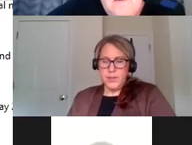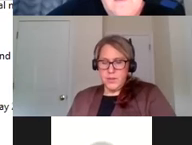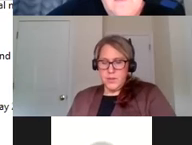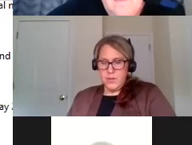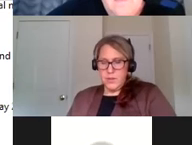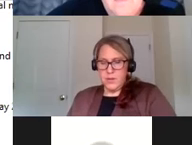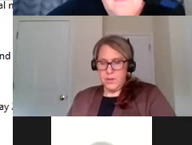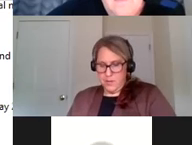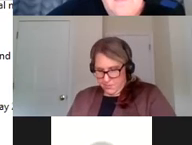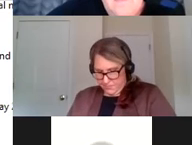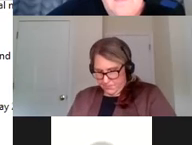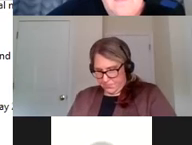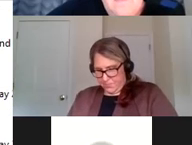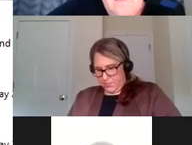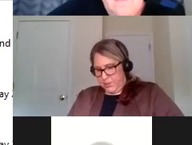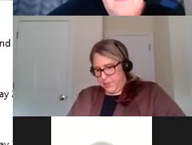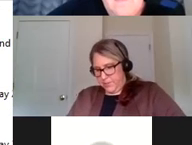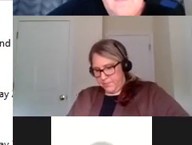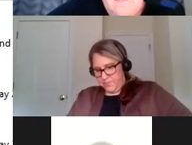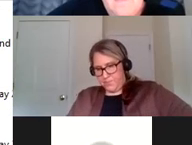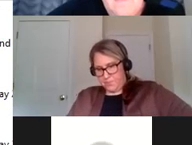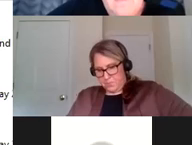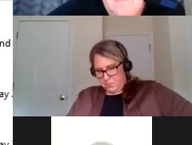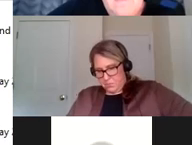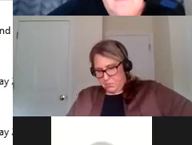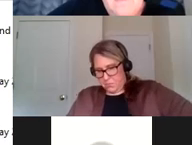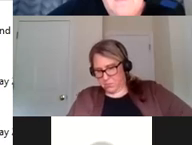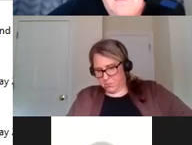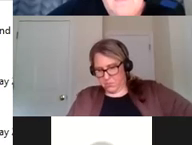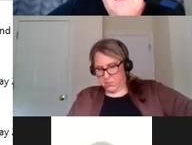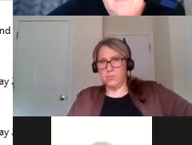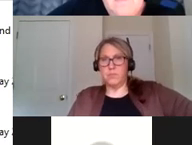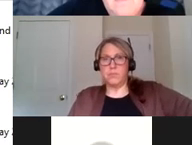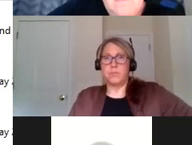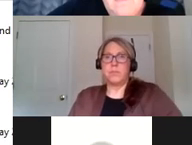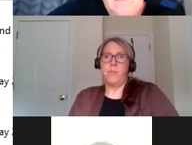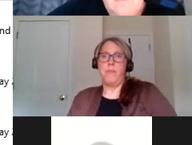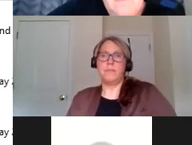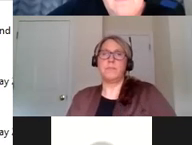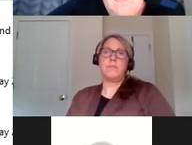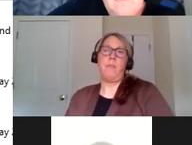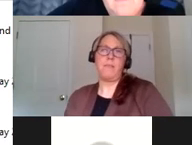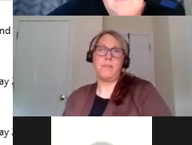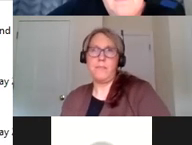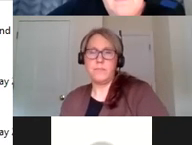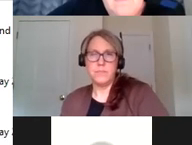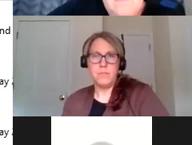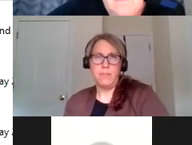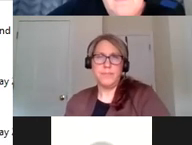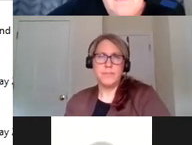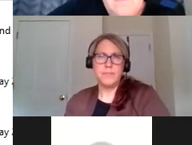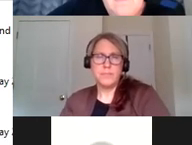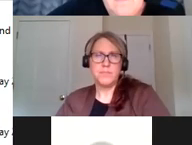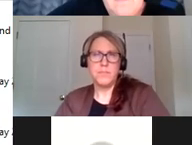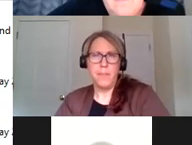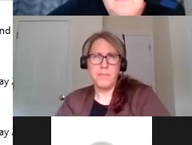1, column 1, page 2, class name. Column 2, professor. Column 3, day left paren, s right paren, of the